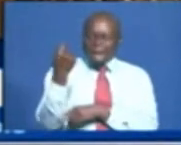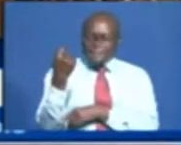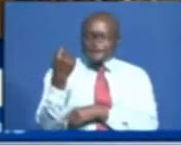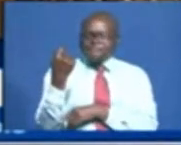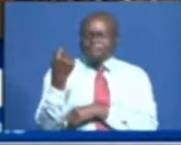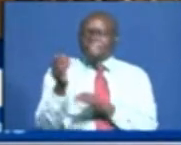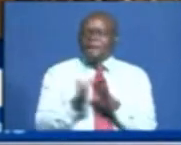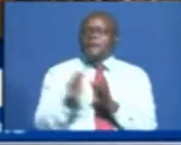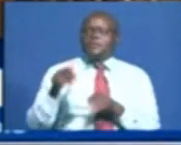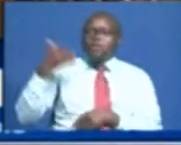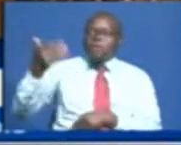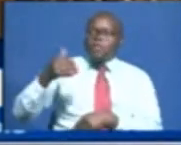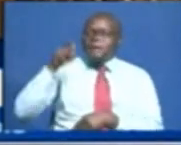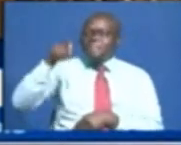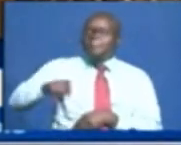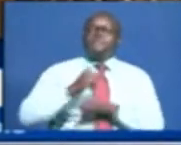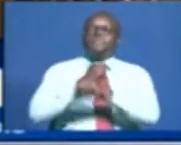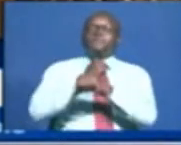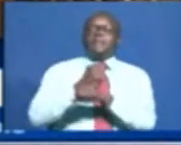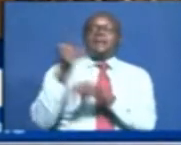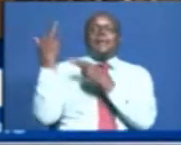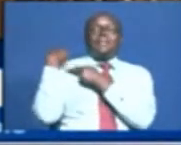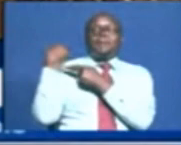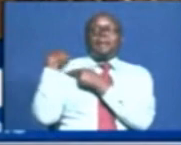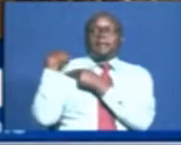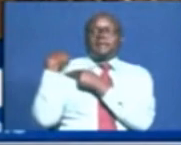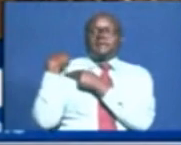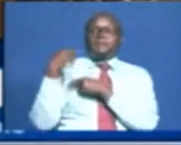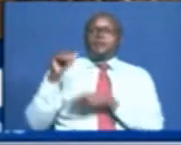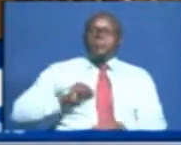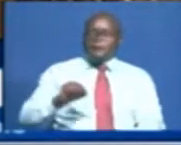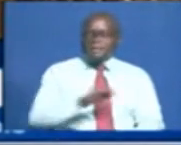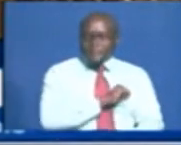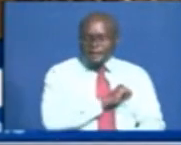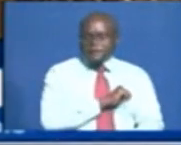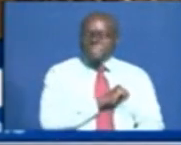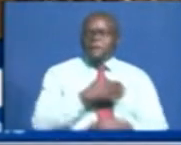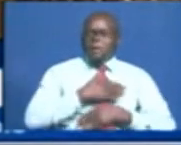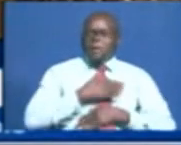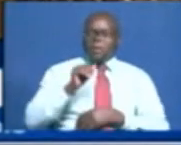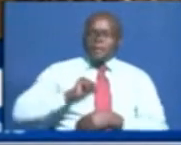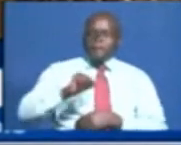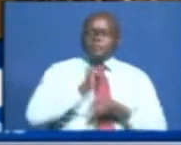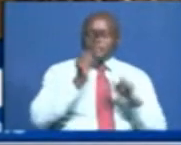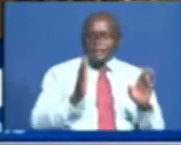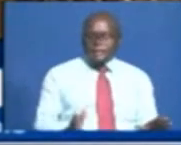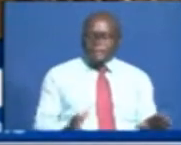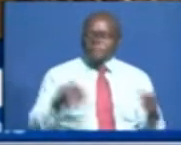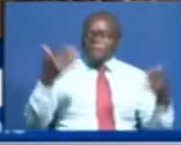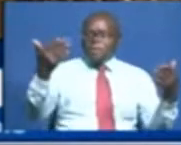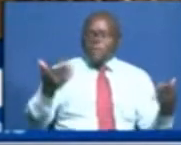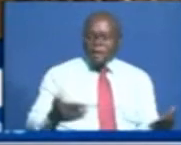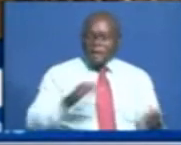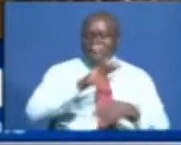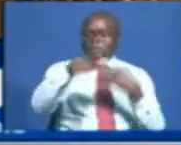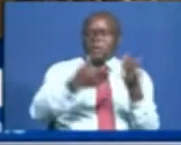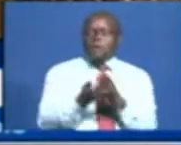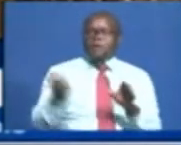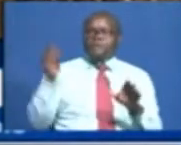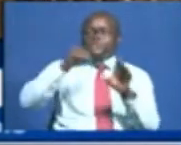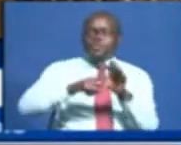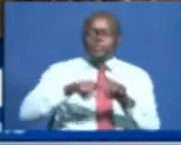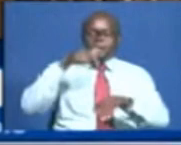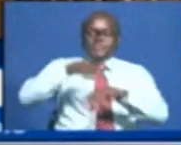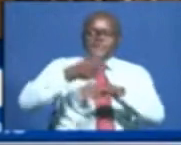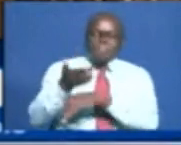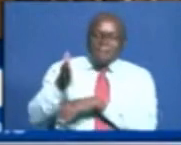and always safeguard the mandate and role of the Senate. Honorable senators, I welcome you all to join me as we embark